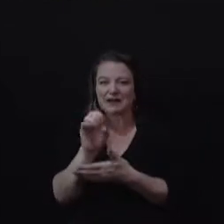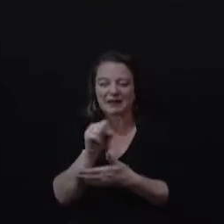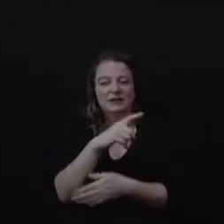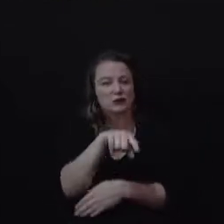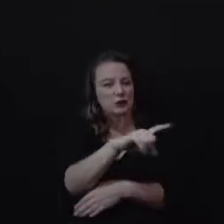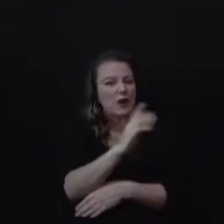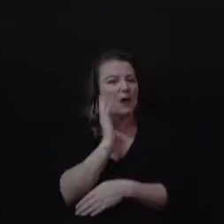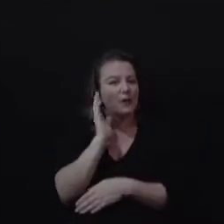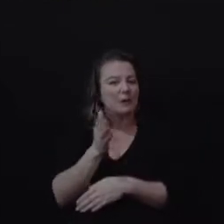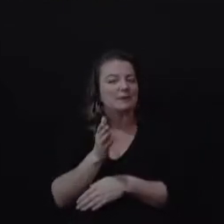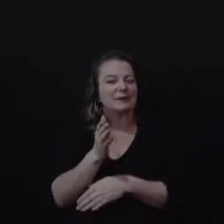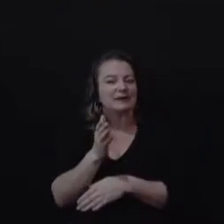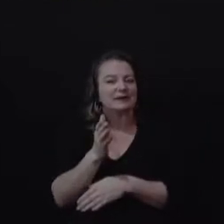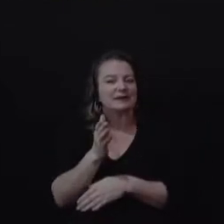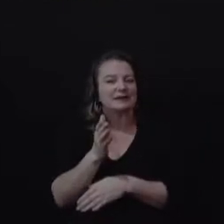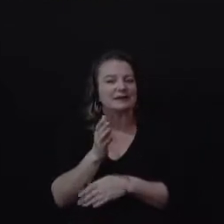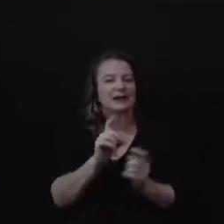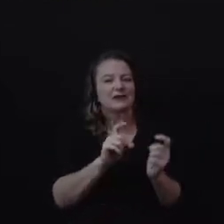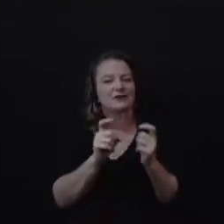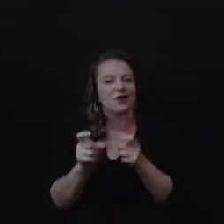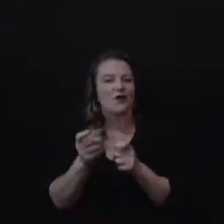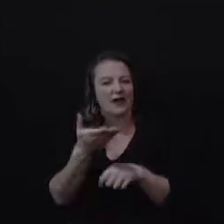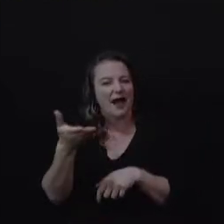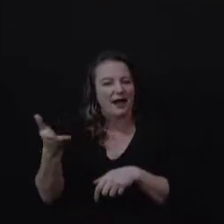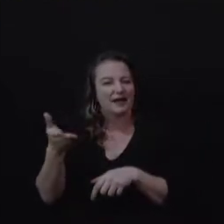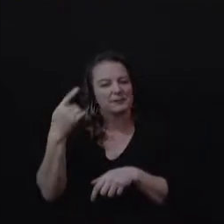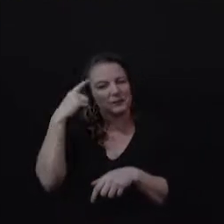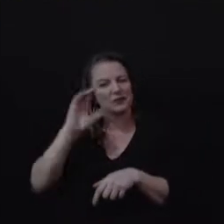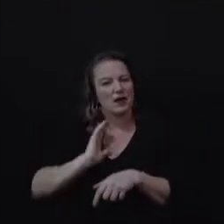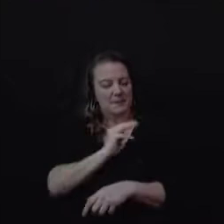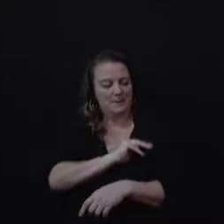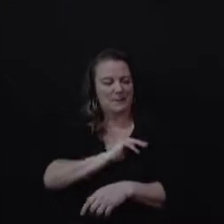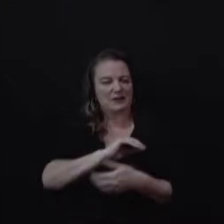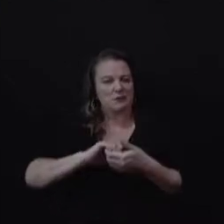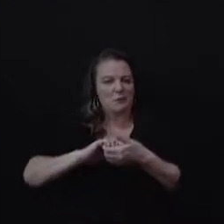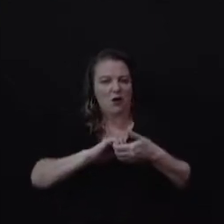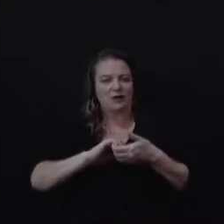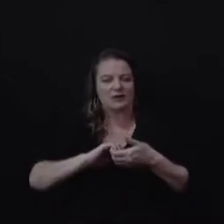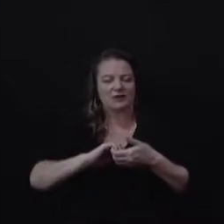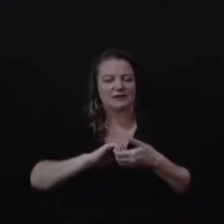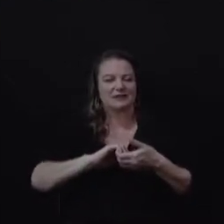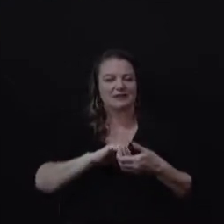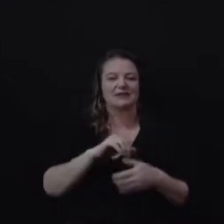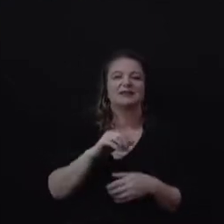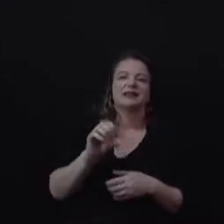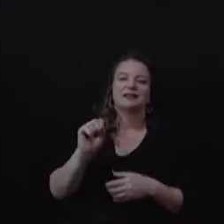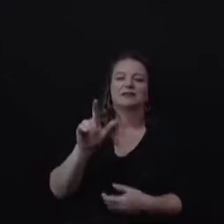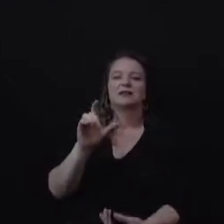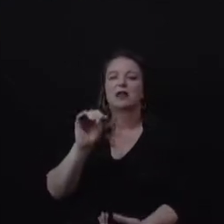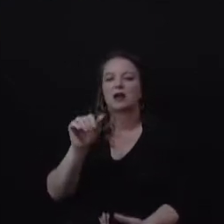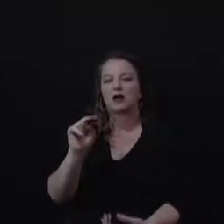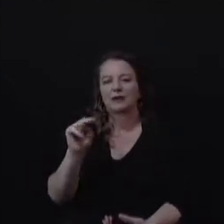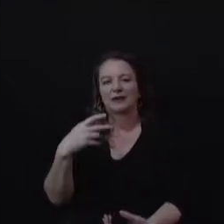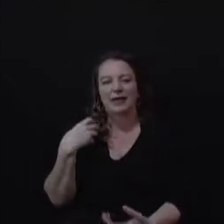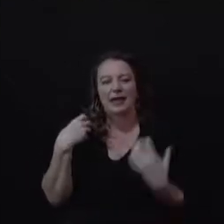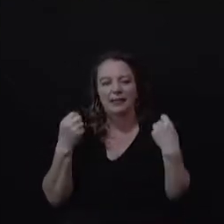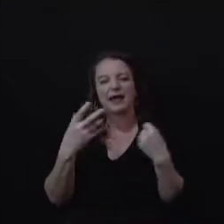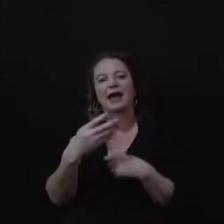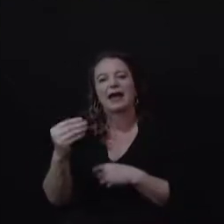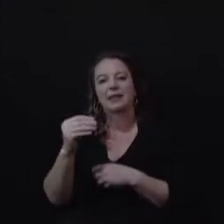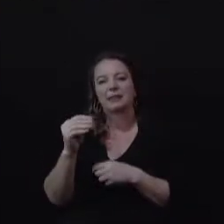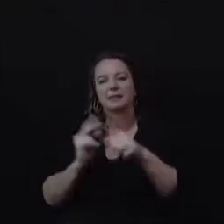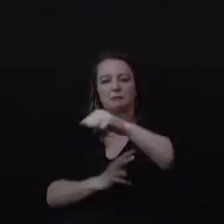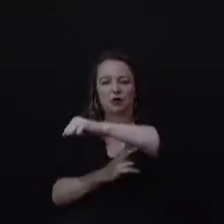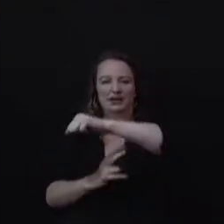be donating items for our missions partners, Siloam Health and The Bridge. And so as you continue to bring